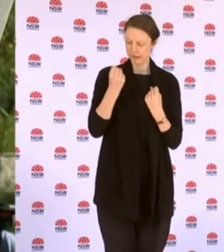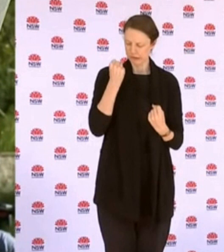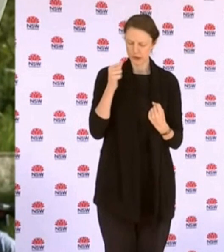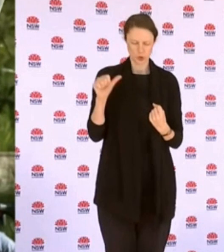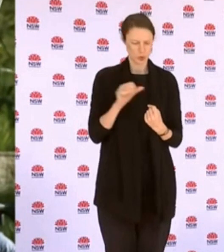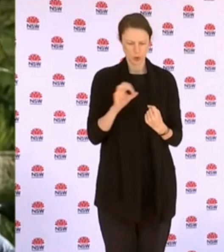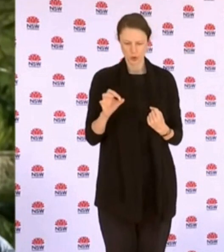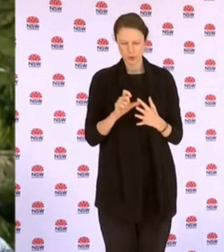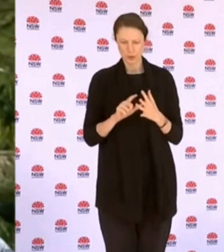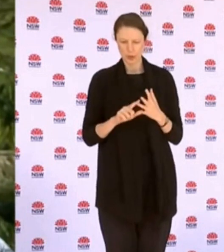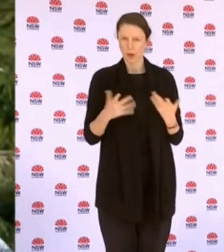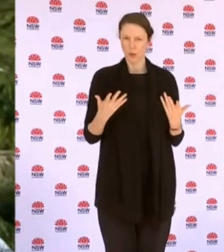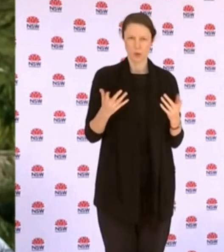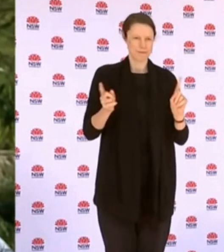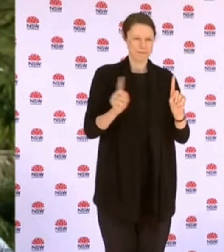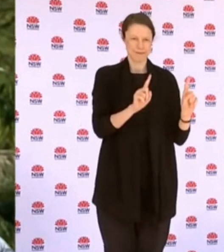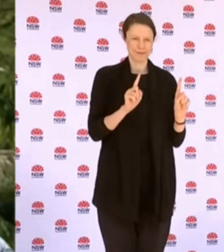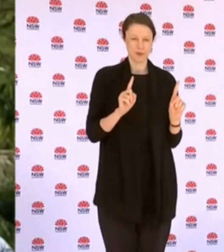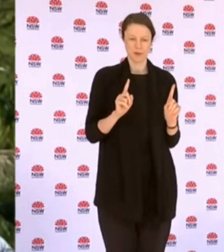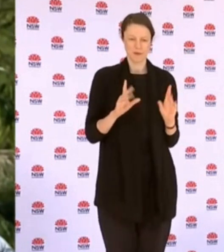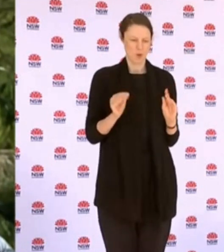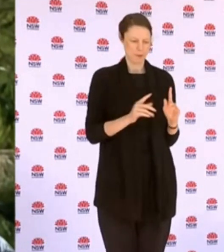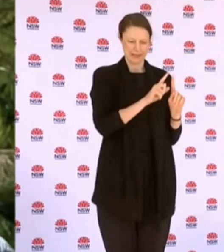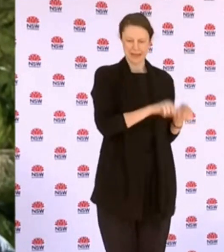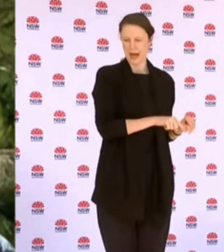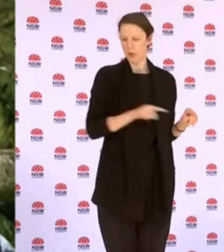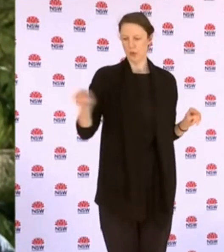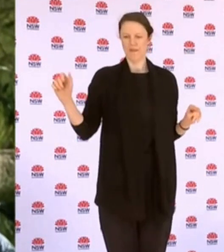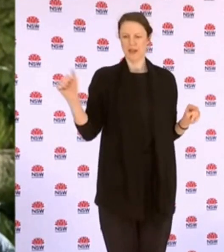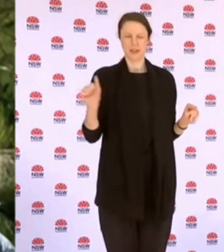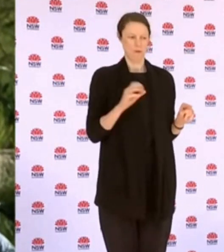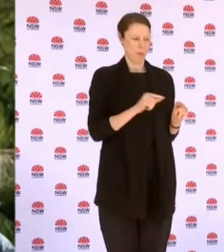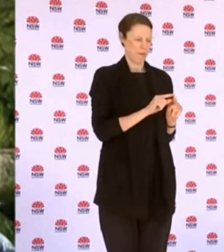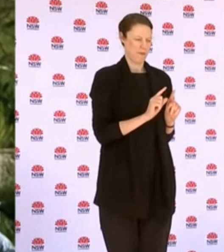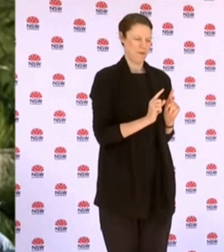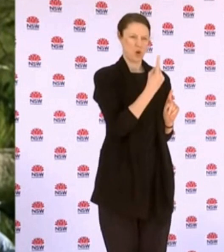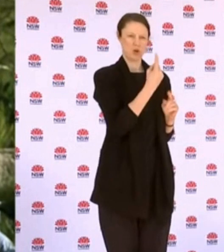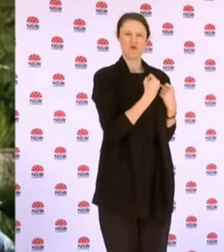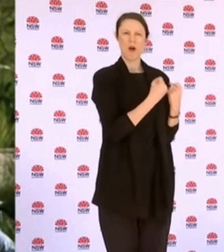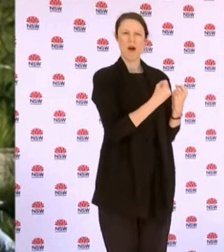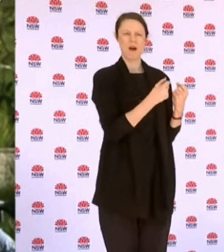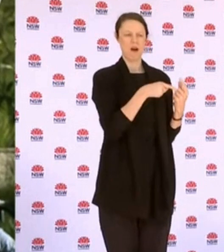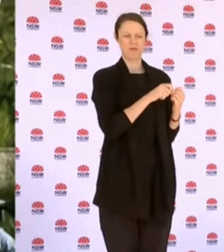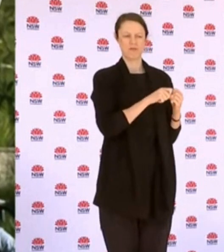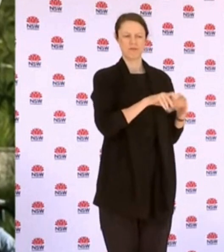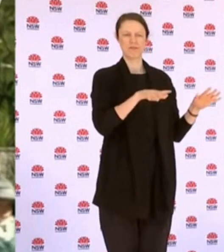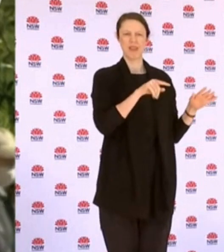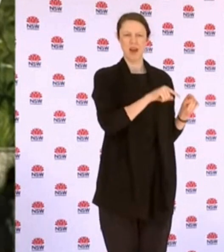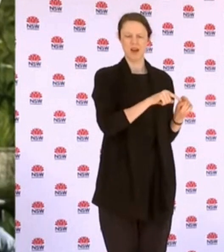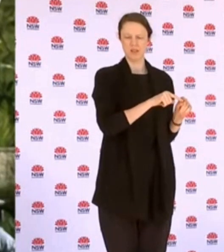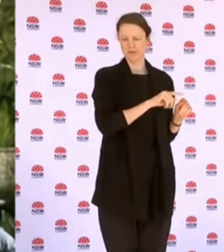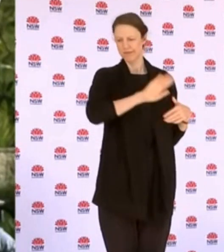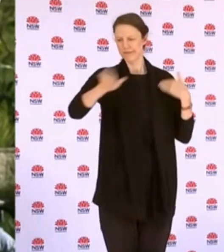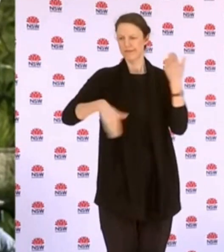finish, from the aircrew driver health order to how many restrictions you put in place, when you put them in place, to